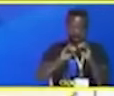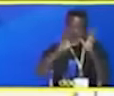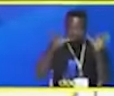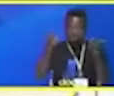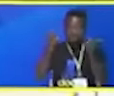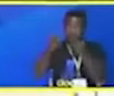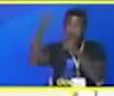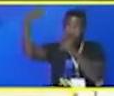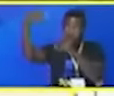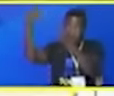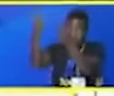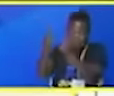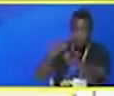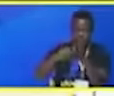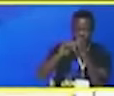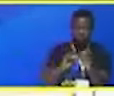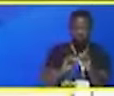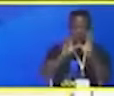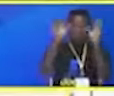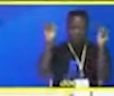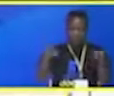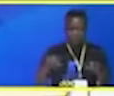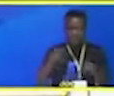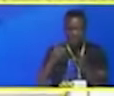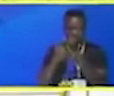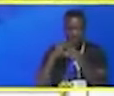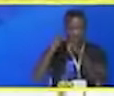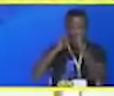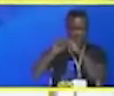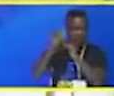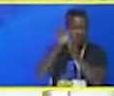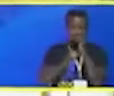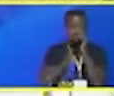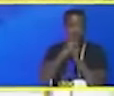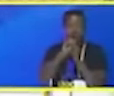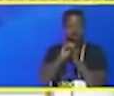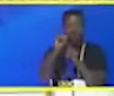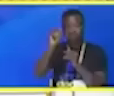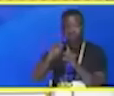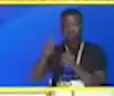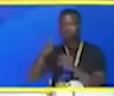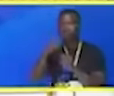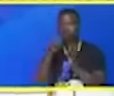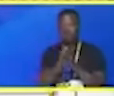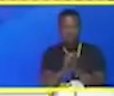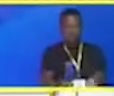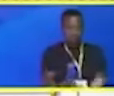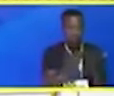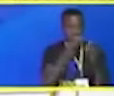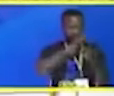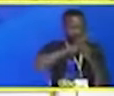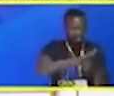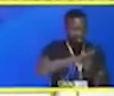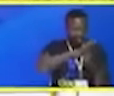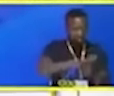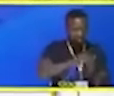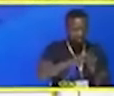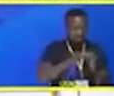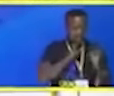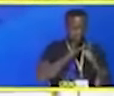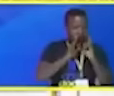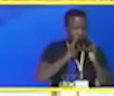it comes. Amplified says, Isaiah 60 and verse 1, arise from the depression and the prostration